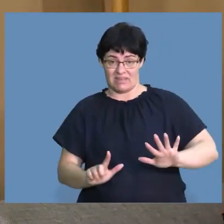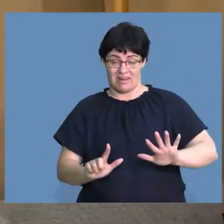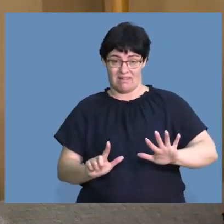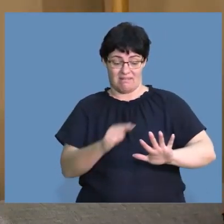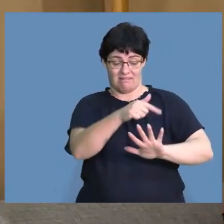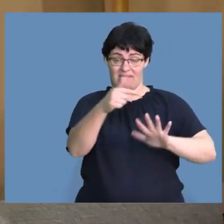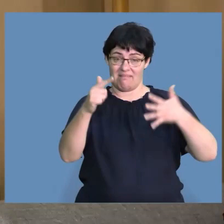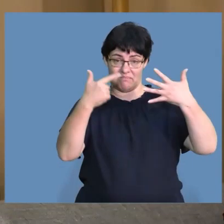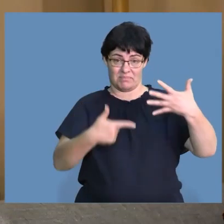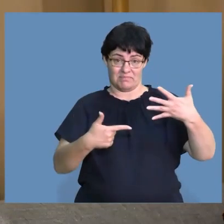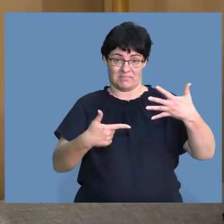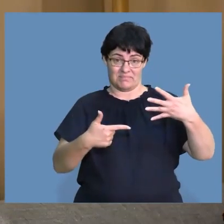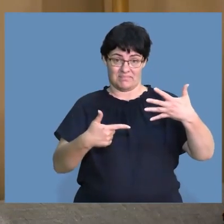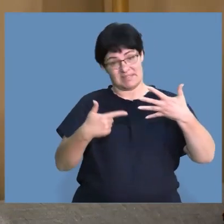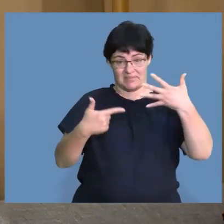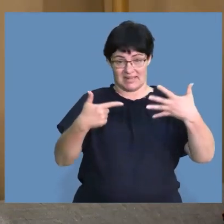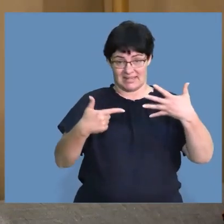today. Only 7